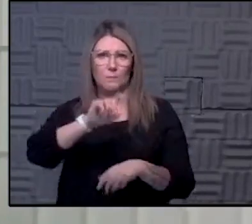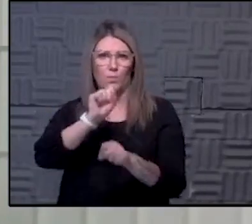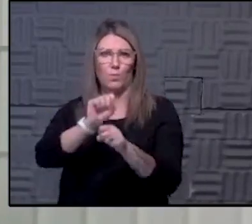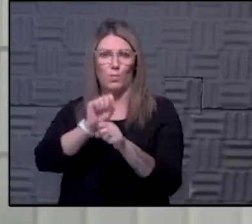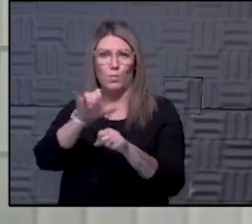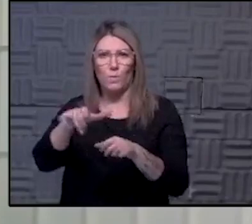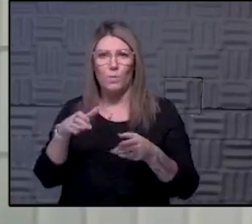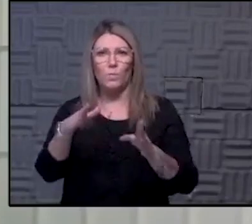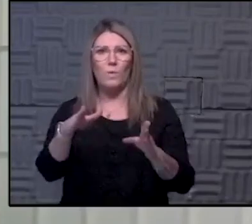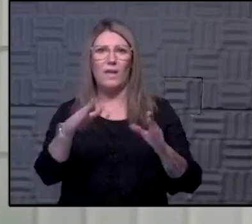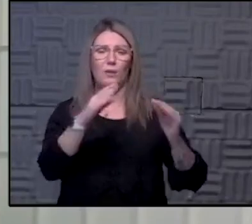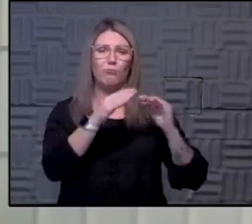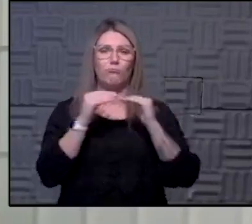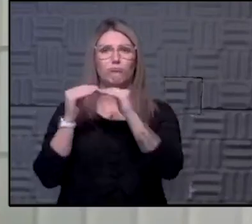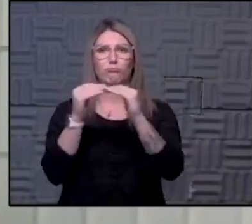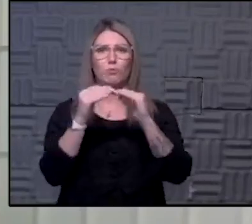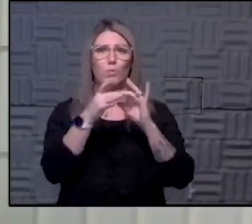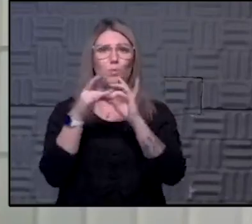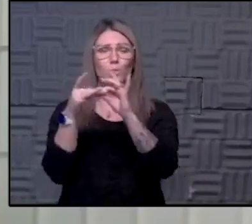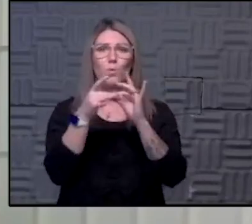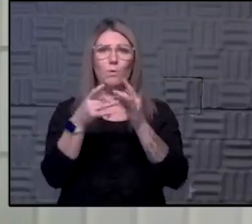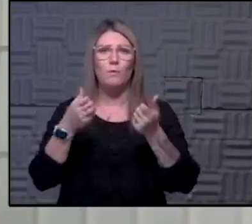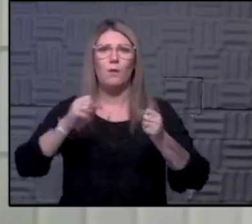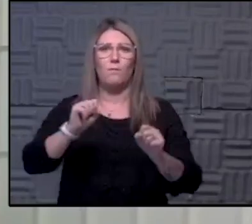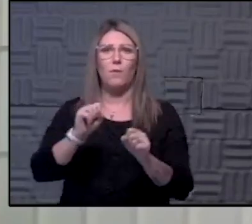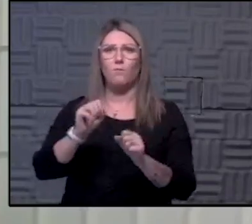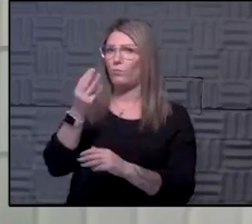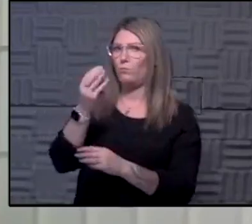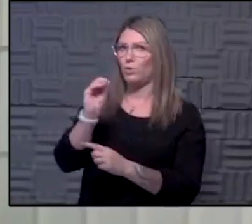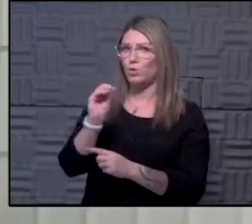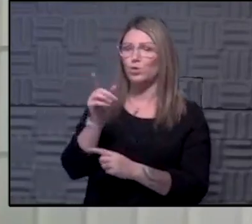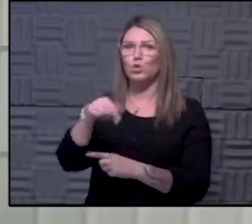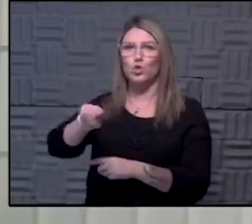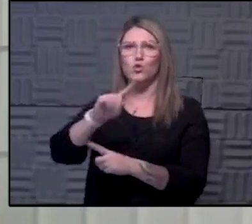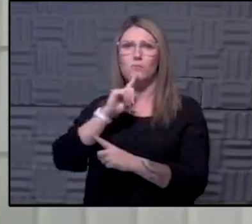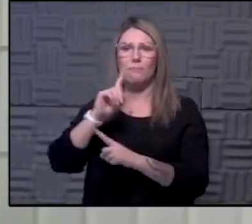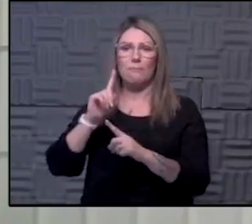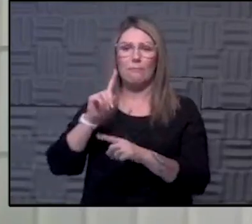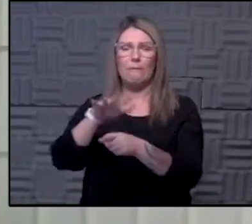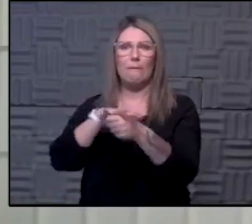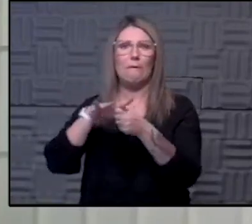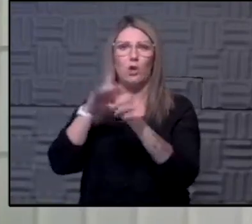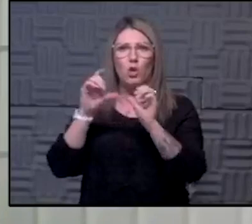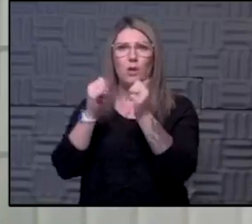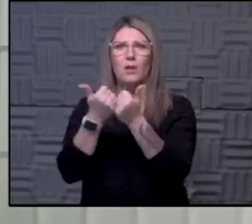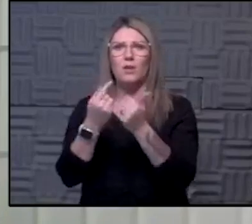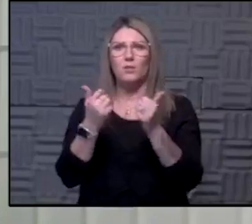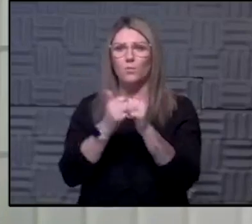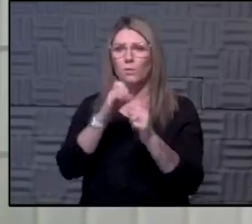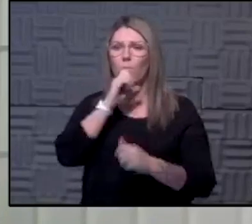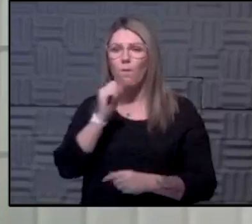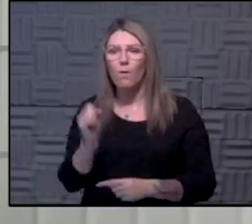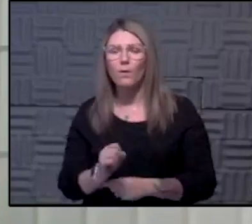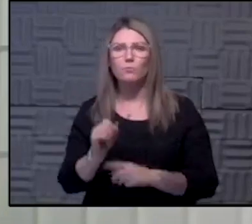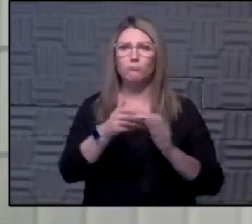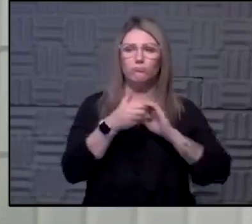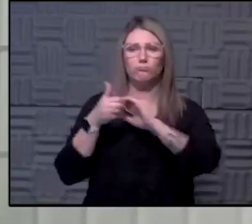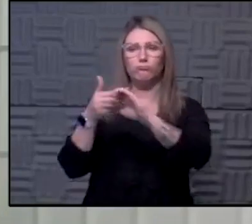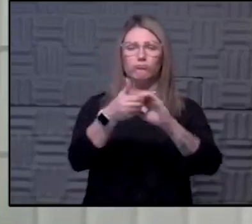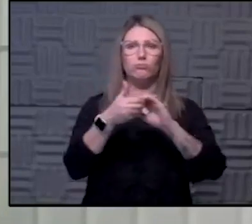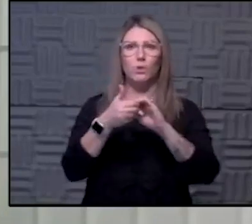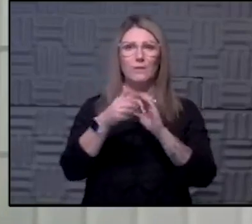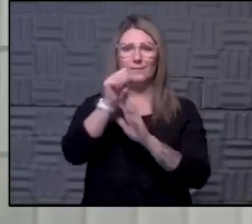a unified effort on the Missouri side for the area agencies on aging to collaborate with the